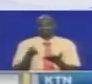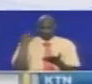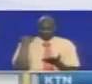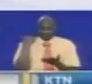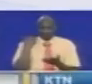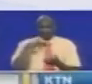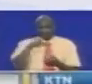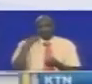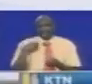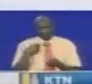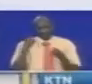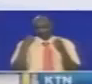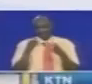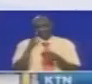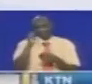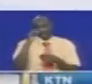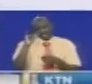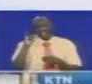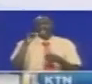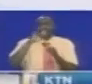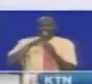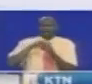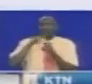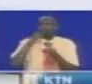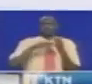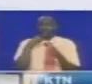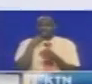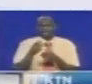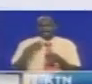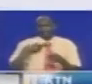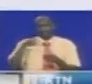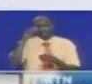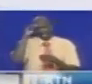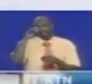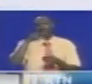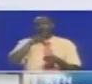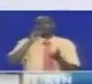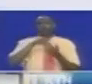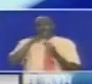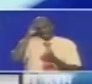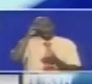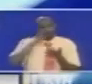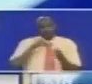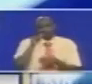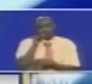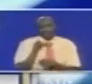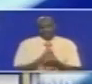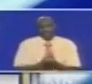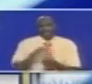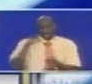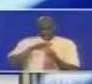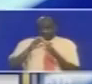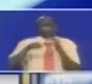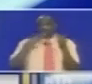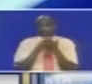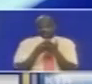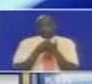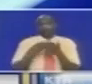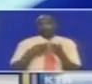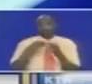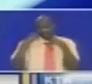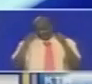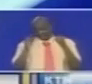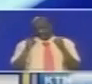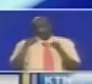you've had a number of by-elections. Yeah. What can you say are the lessons from that? There has also been an election petition, presidential election petition. Okay. What would